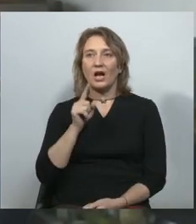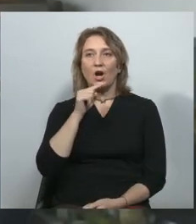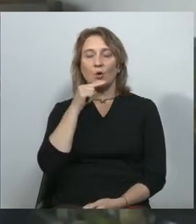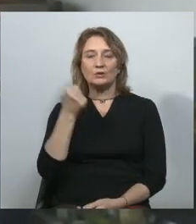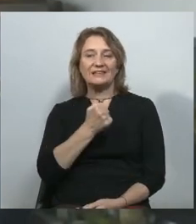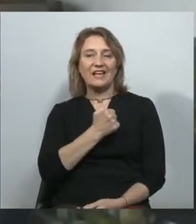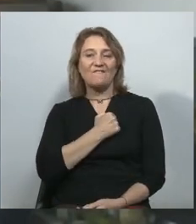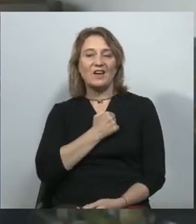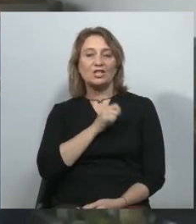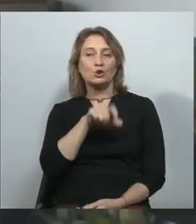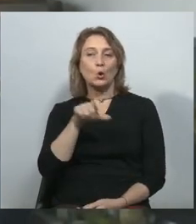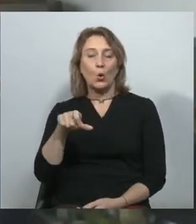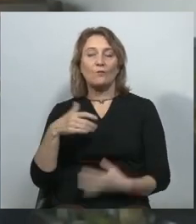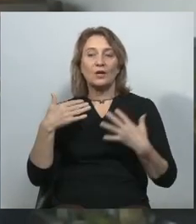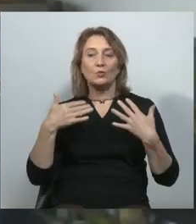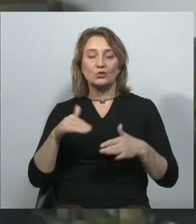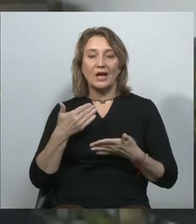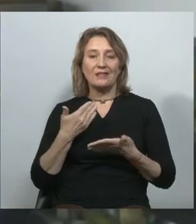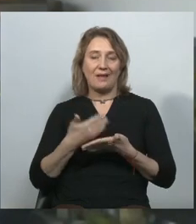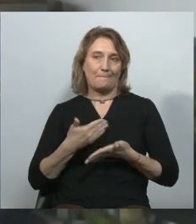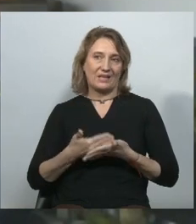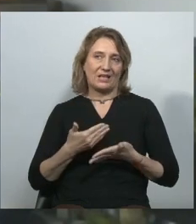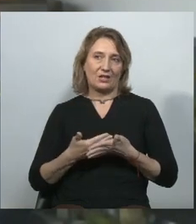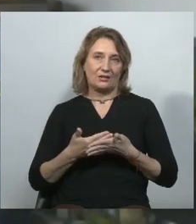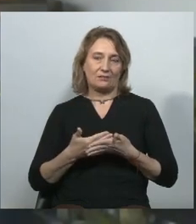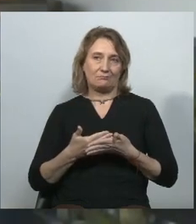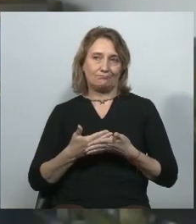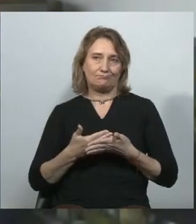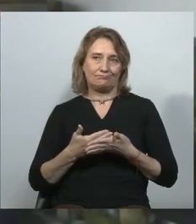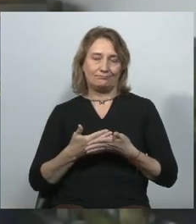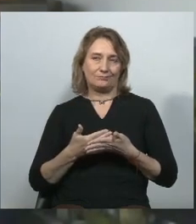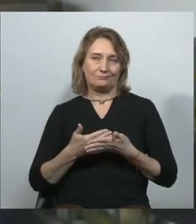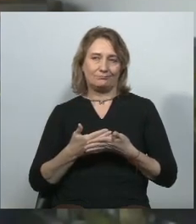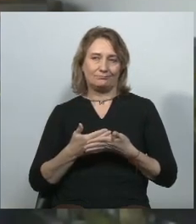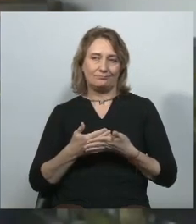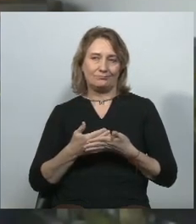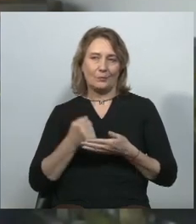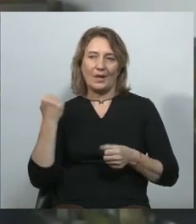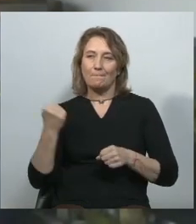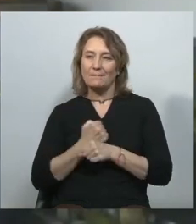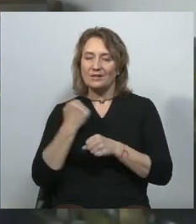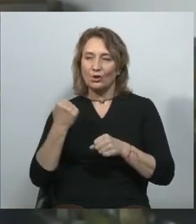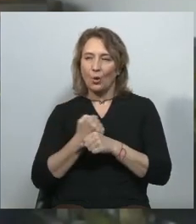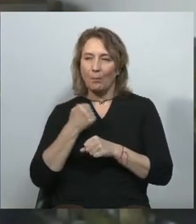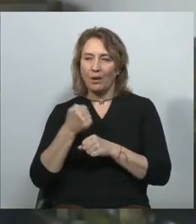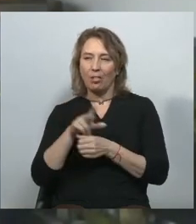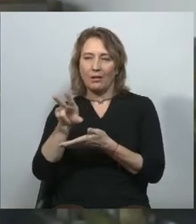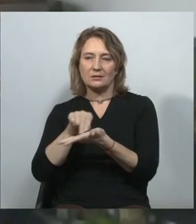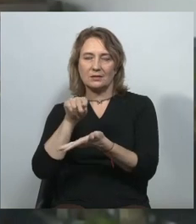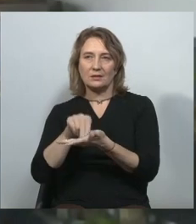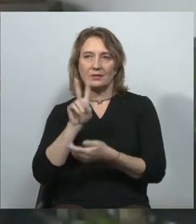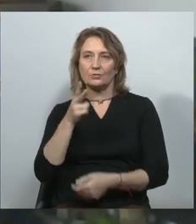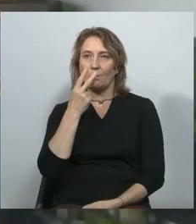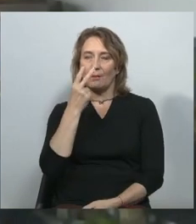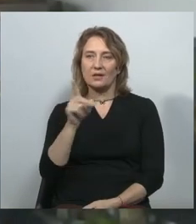in Ukraine. And if they had the technology to show a local Ukrainian politician saying something controversial,